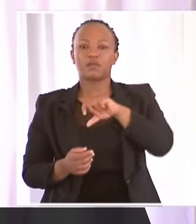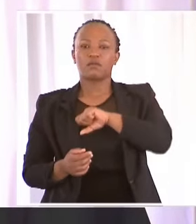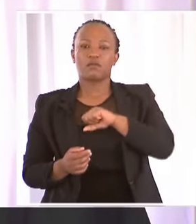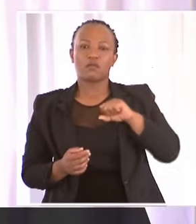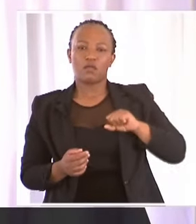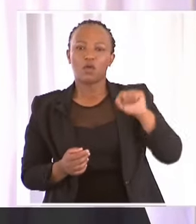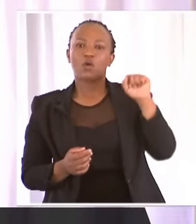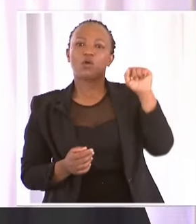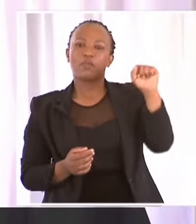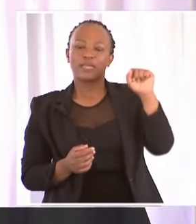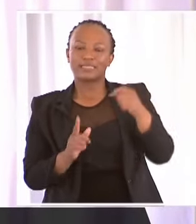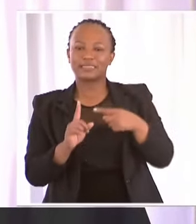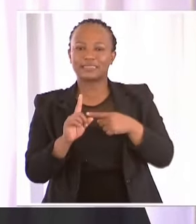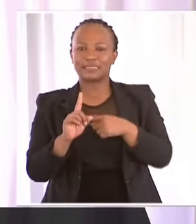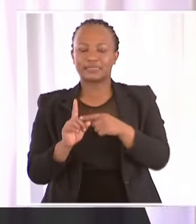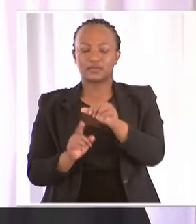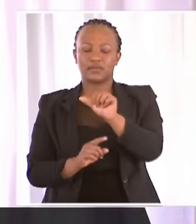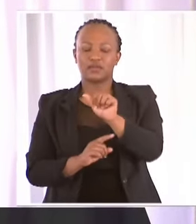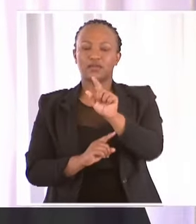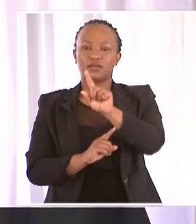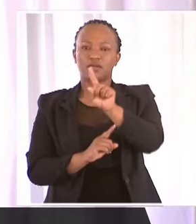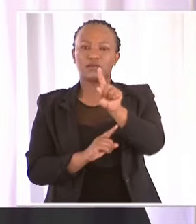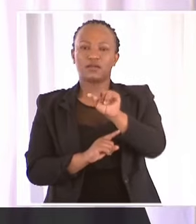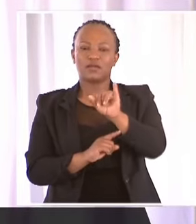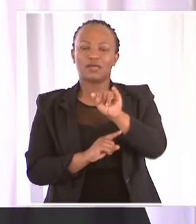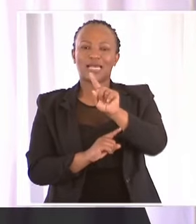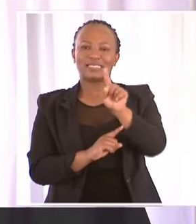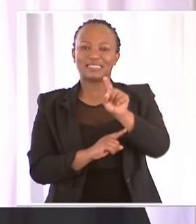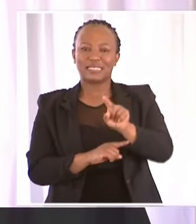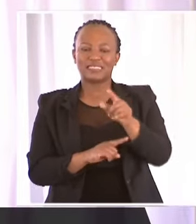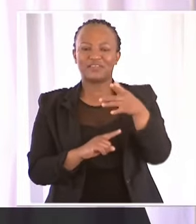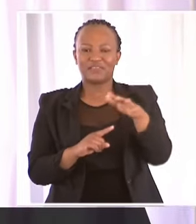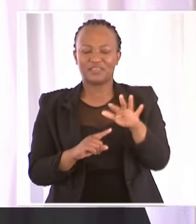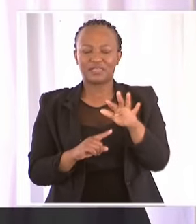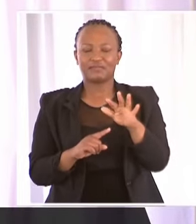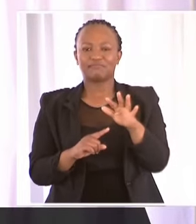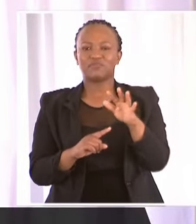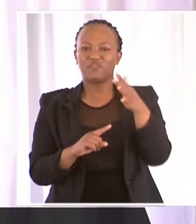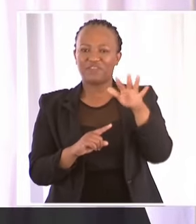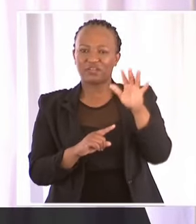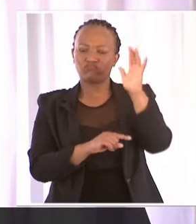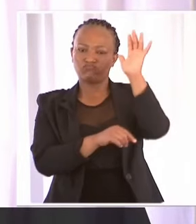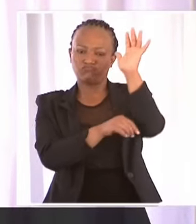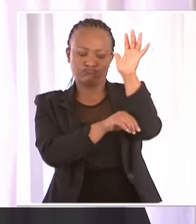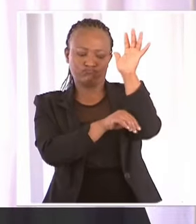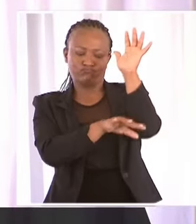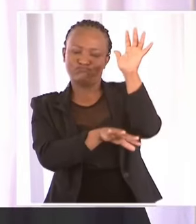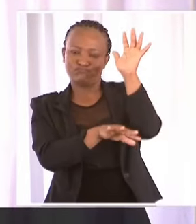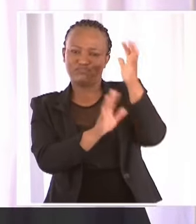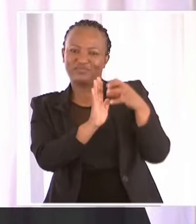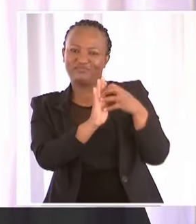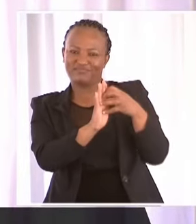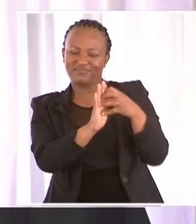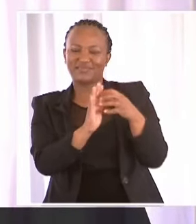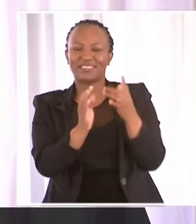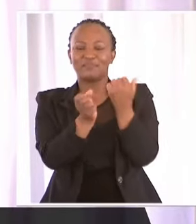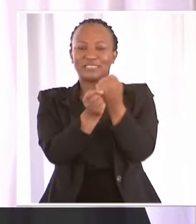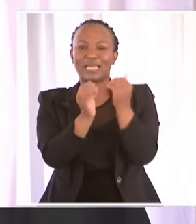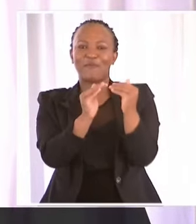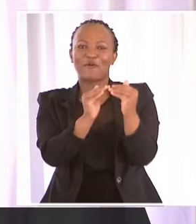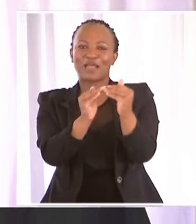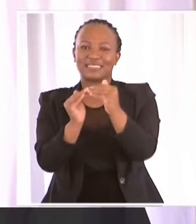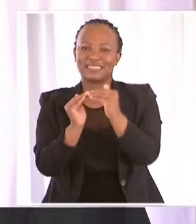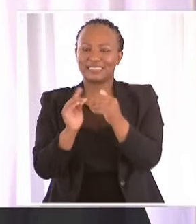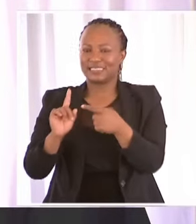Aziz was one, were the roots that nourished the tree of our democracy, but they